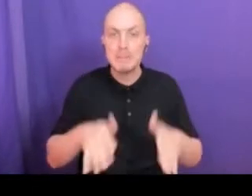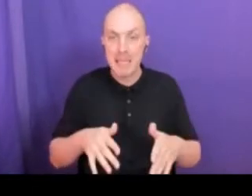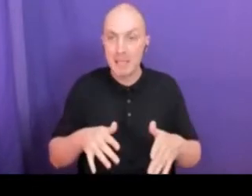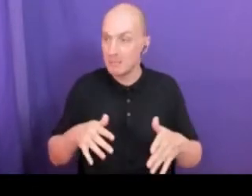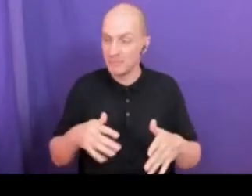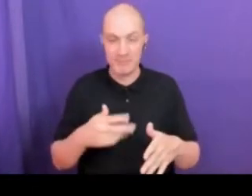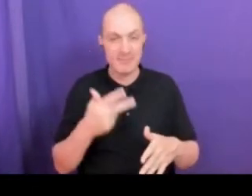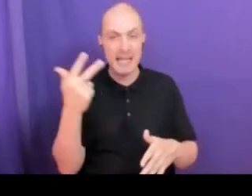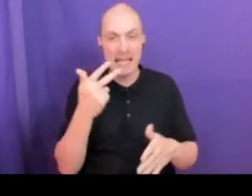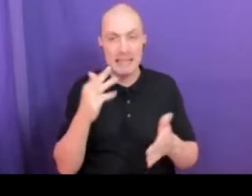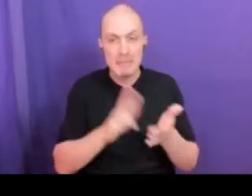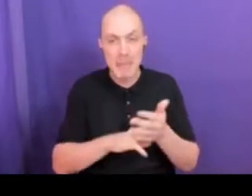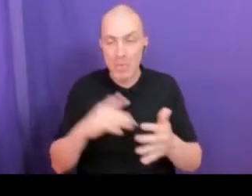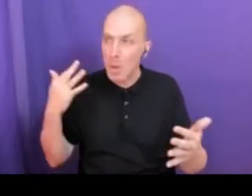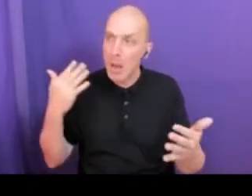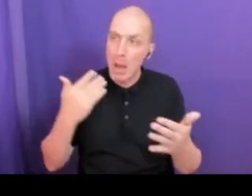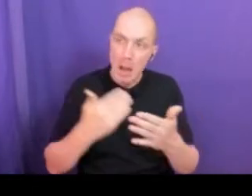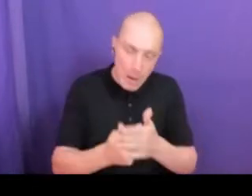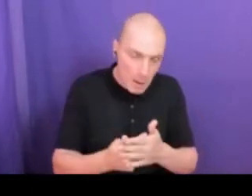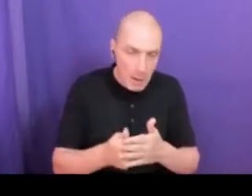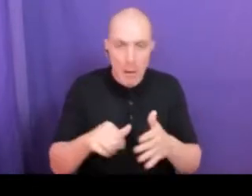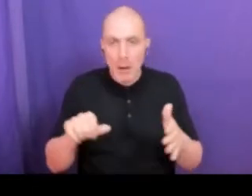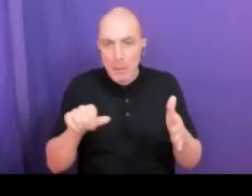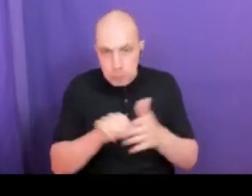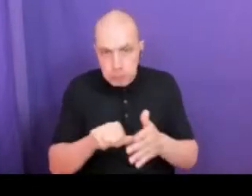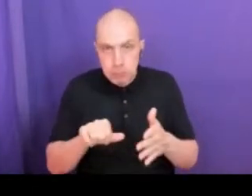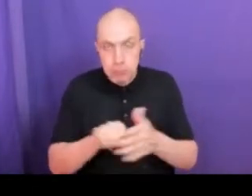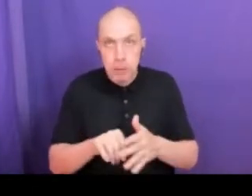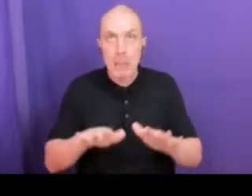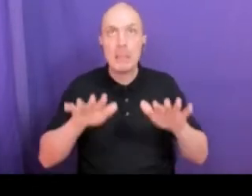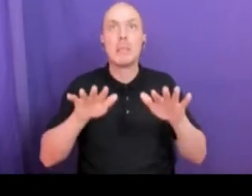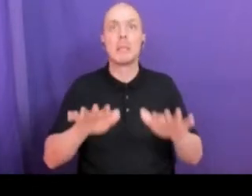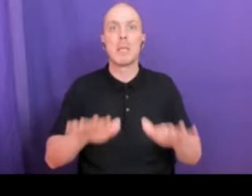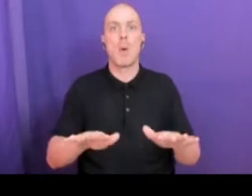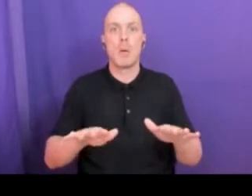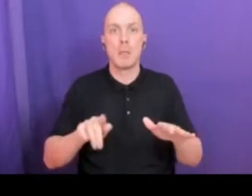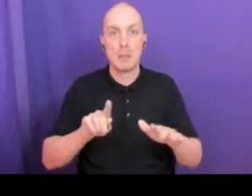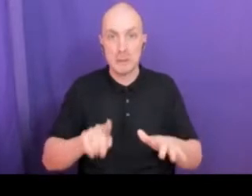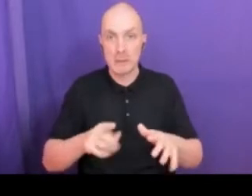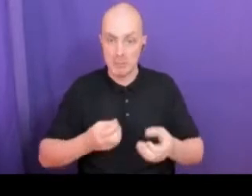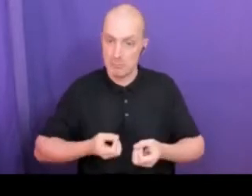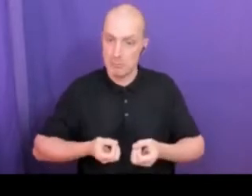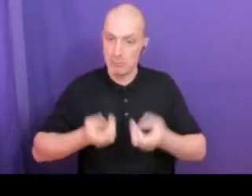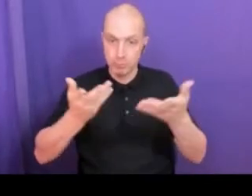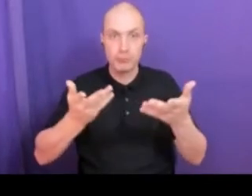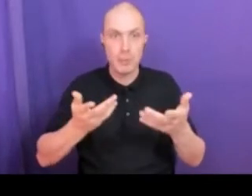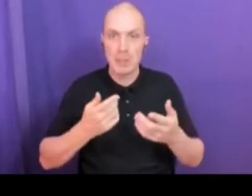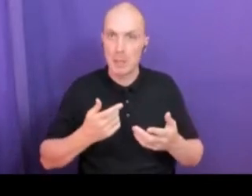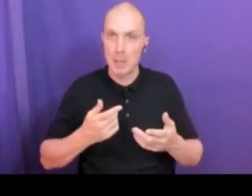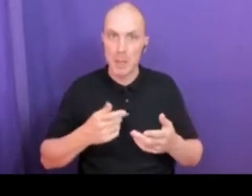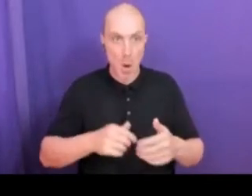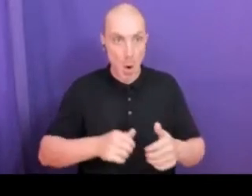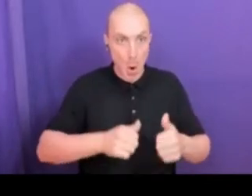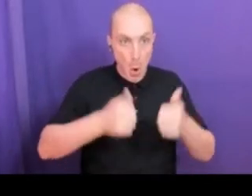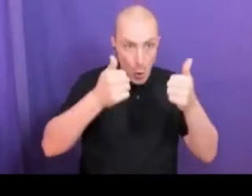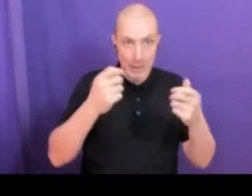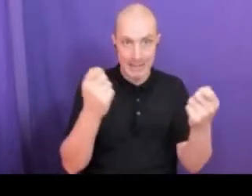like this is what works for us, this is what isn't working for us, and just to have their voices heard as well.